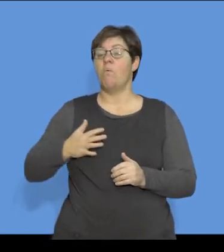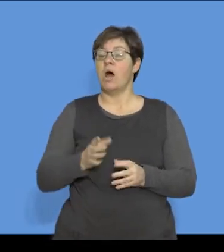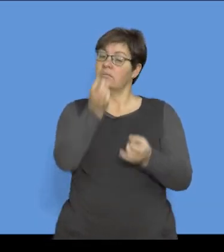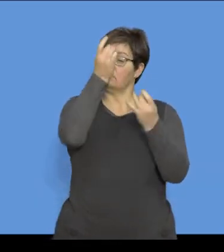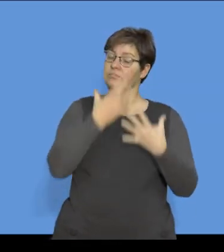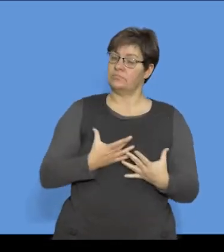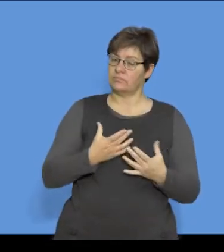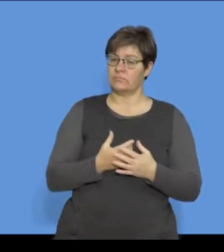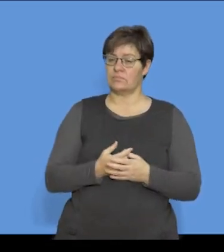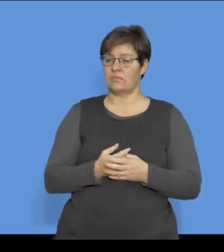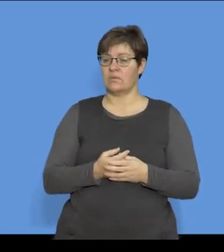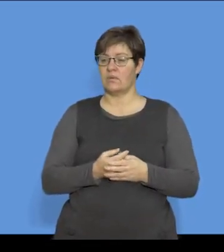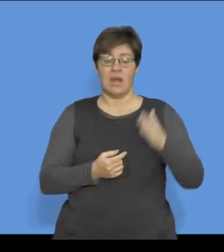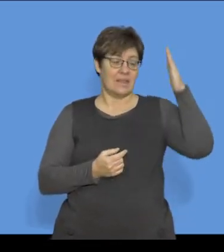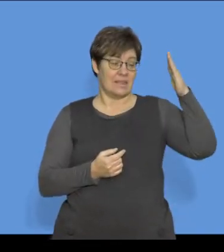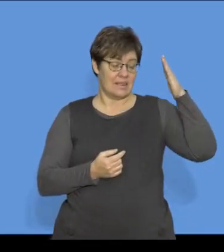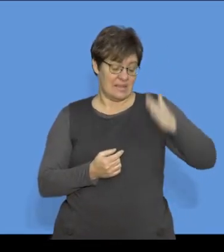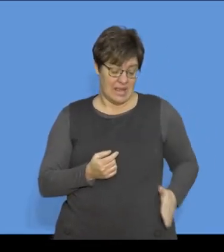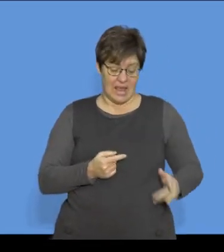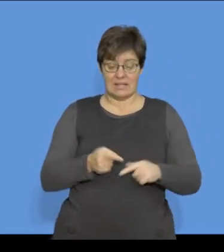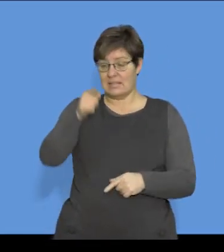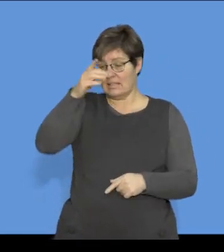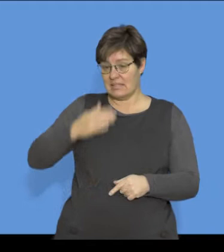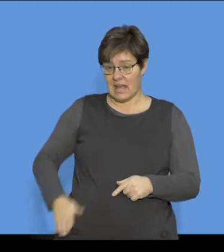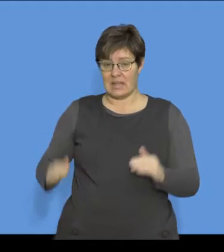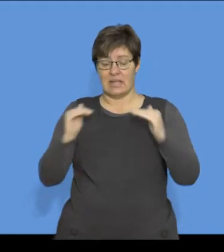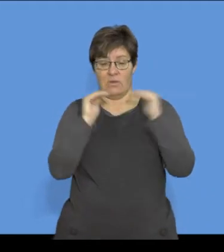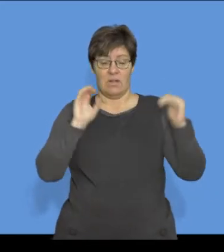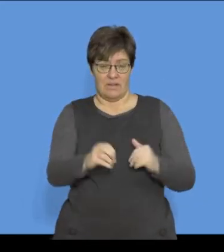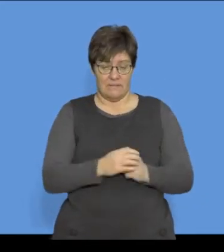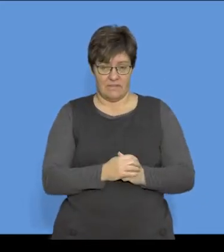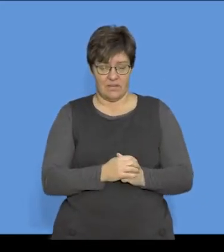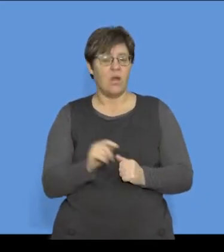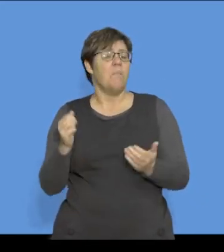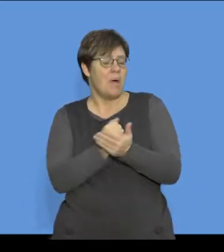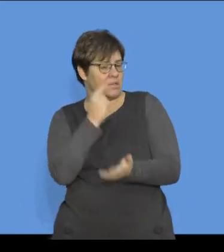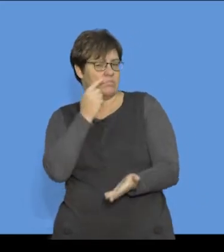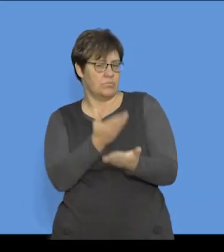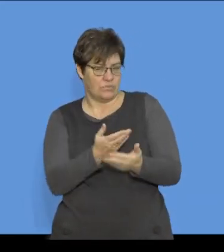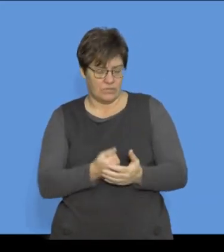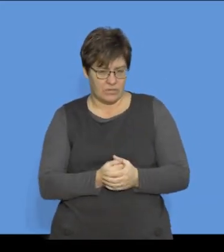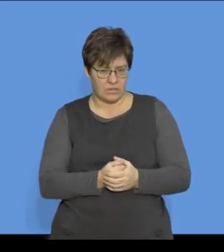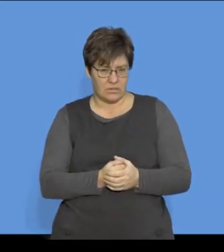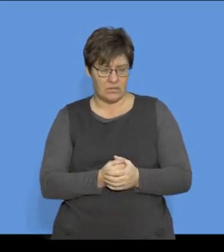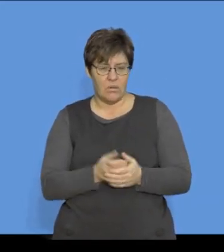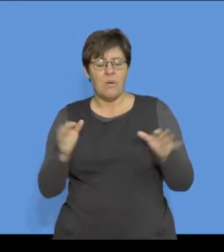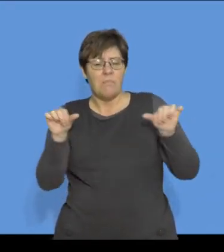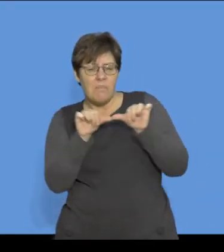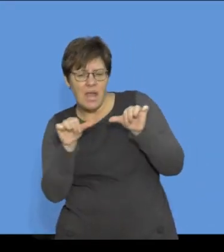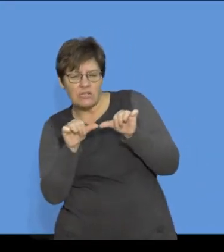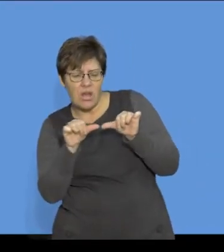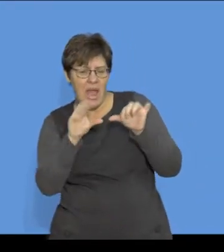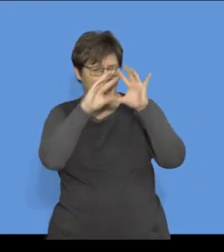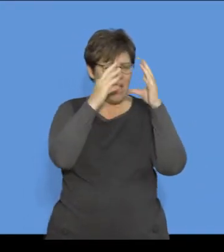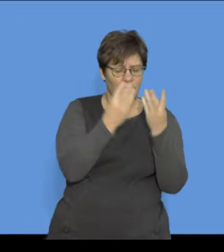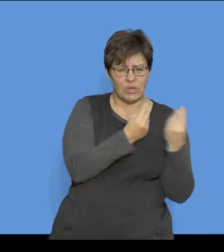that this side is equals to that side, and the question is about proving that, you're going to try and measure and do all these